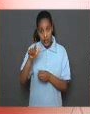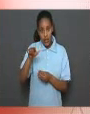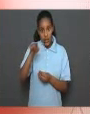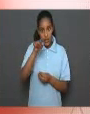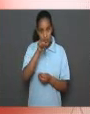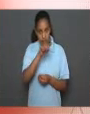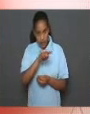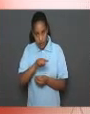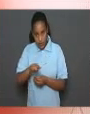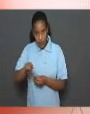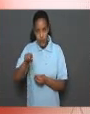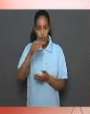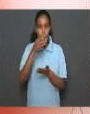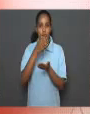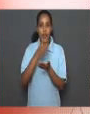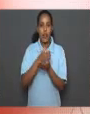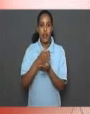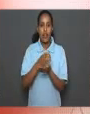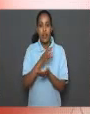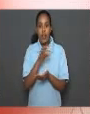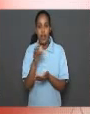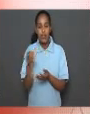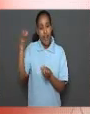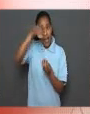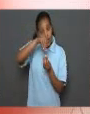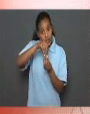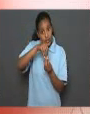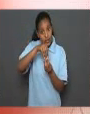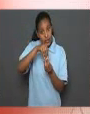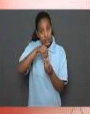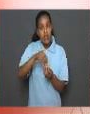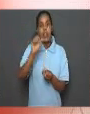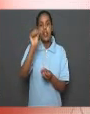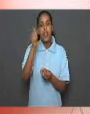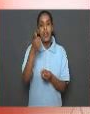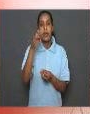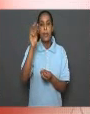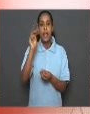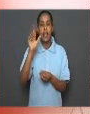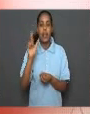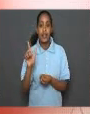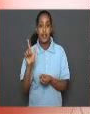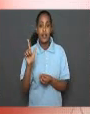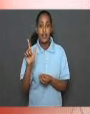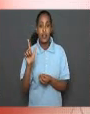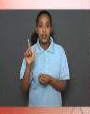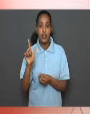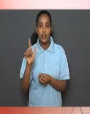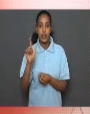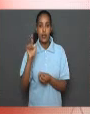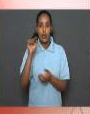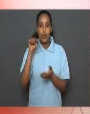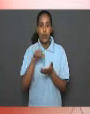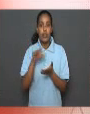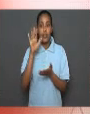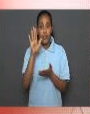bottom flask and adding 10 milliliters of